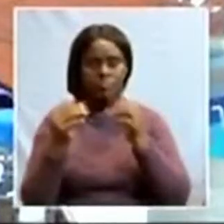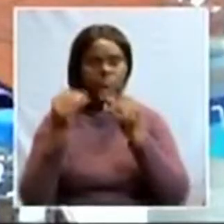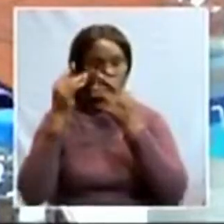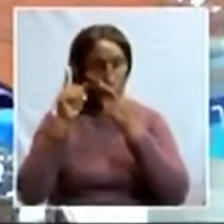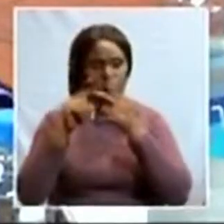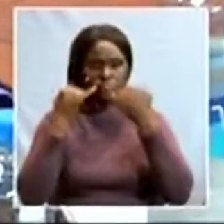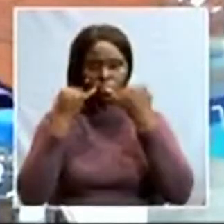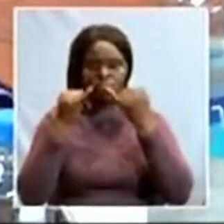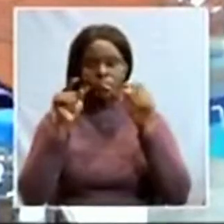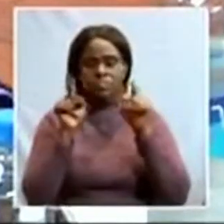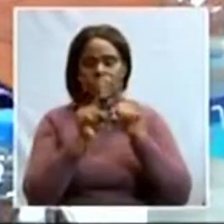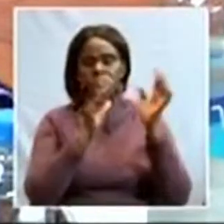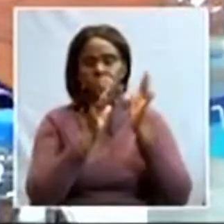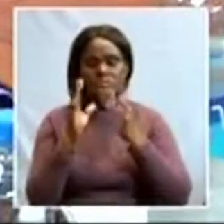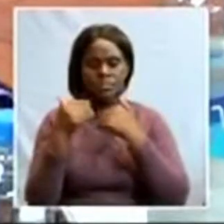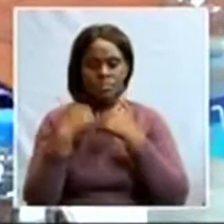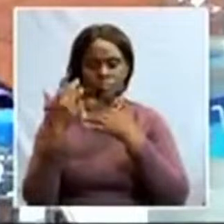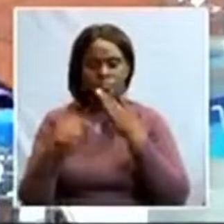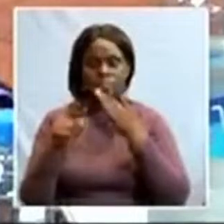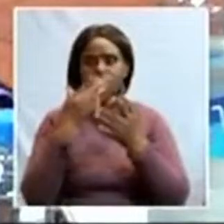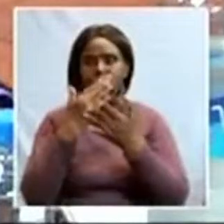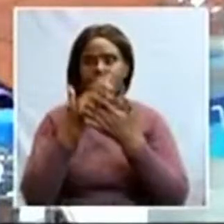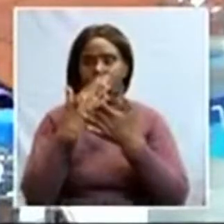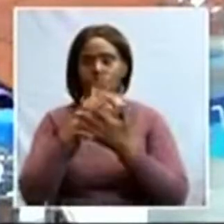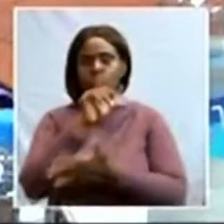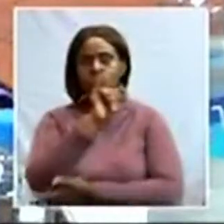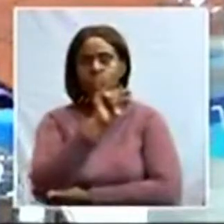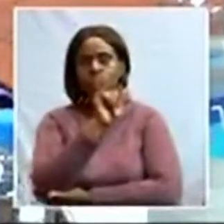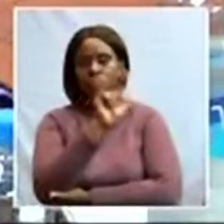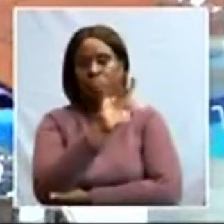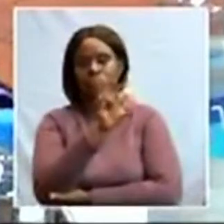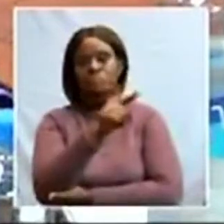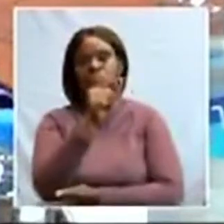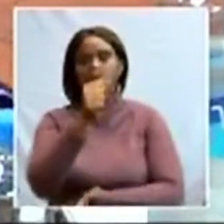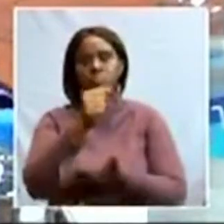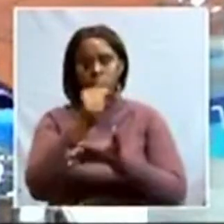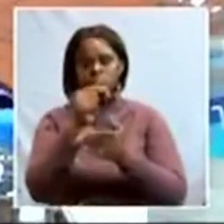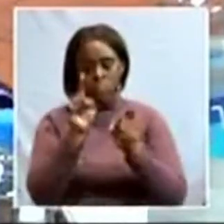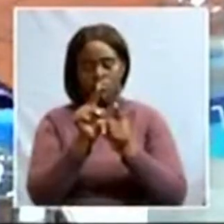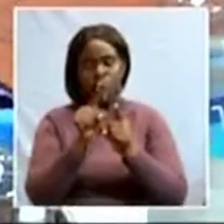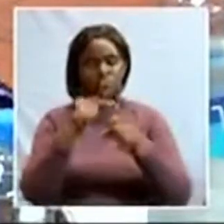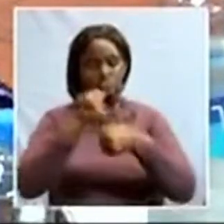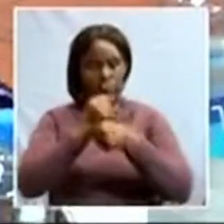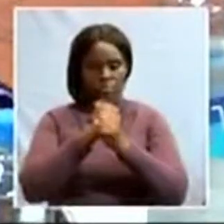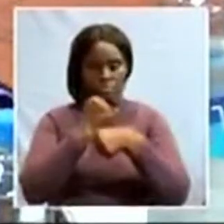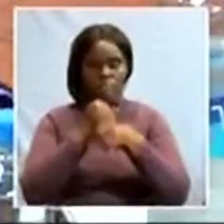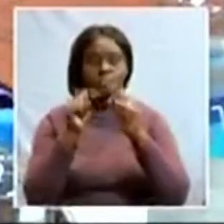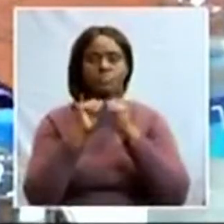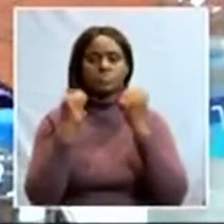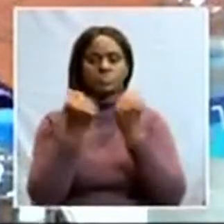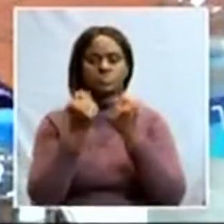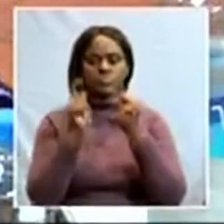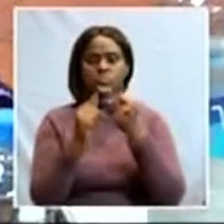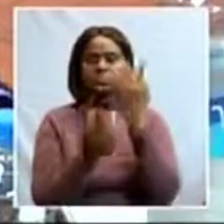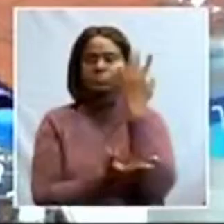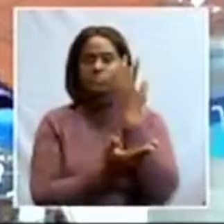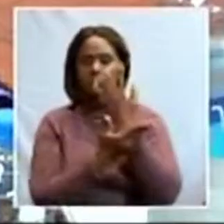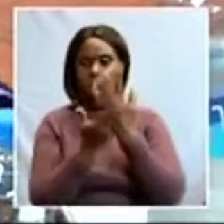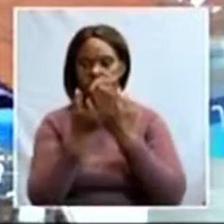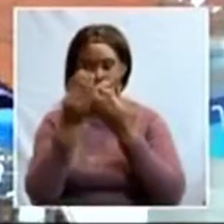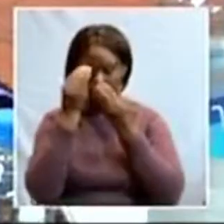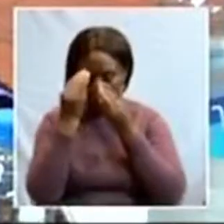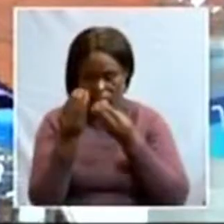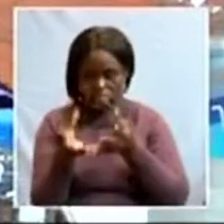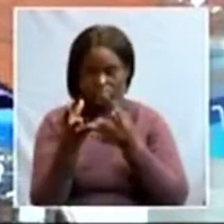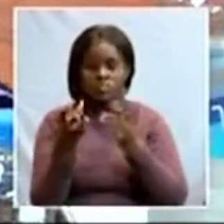to state that it has prepared a realistic 2025 budget and formed a task force to enhance